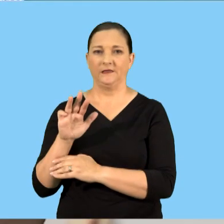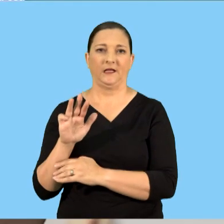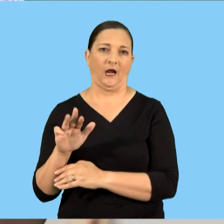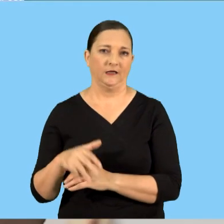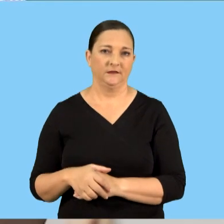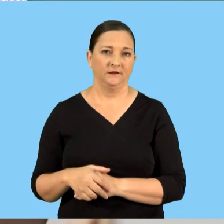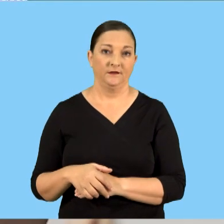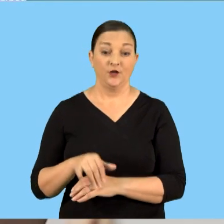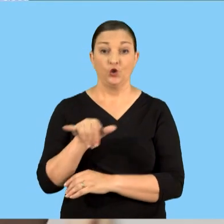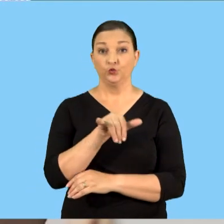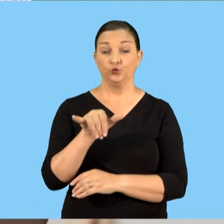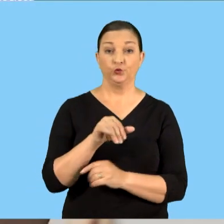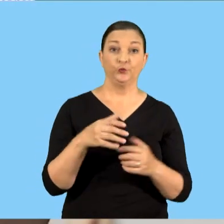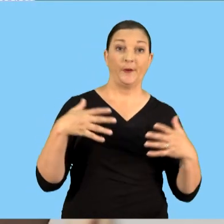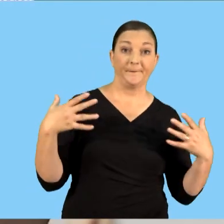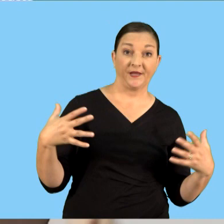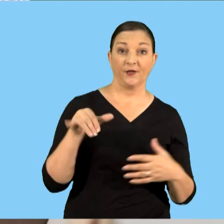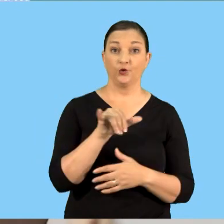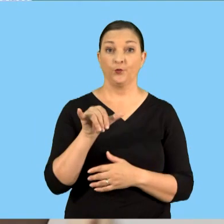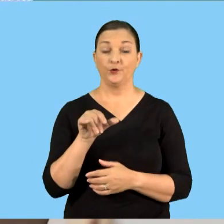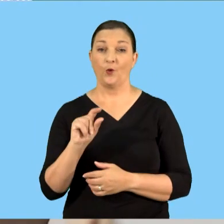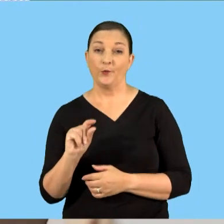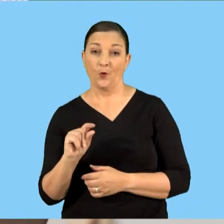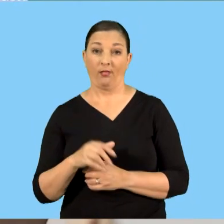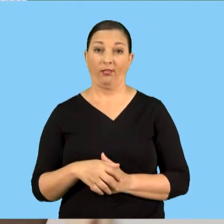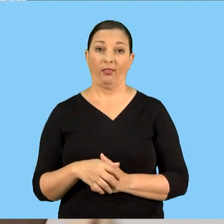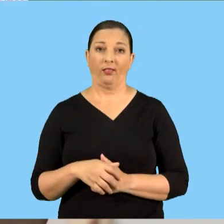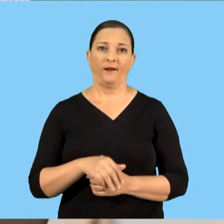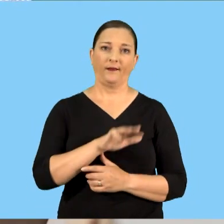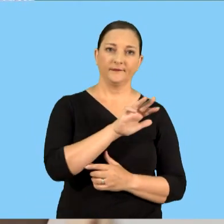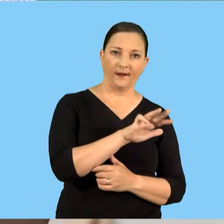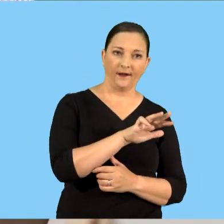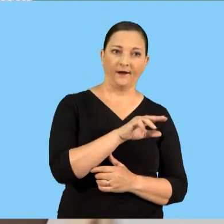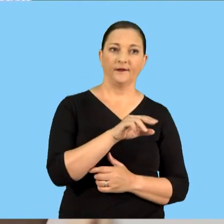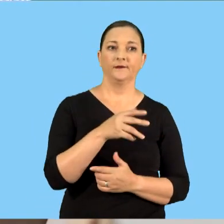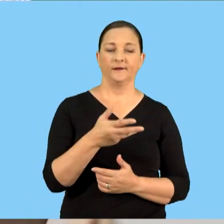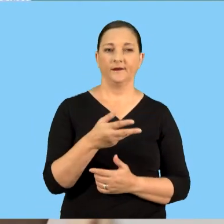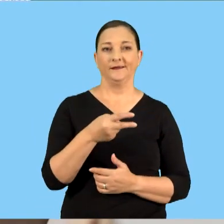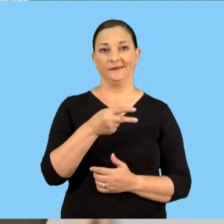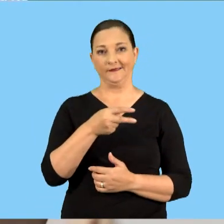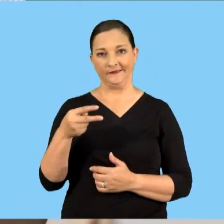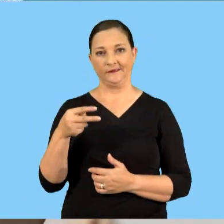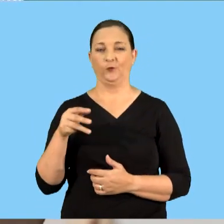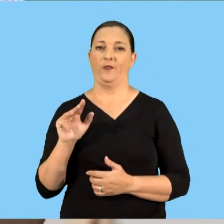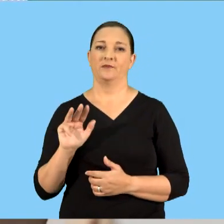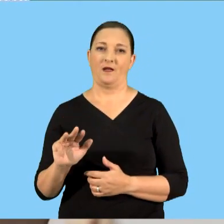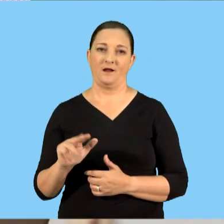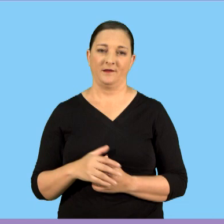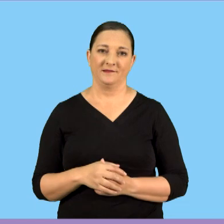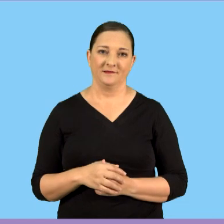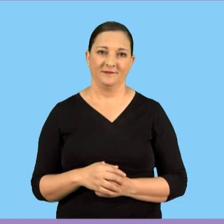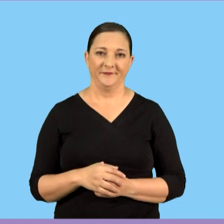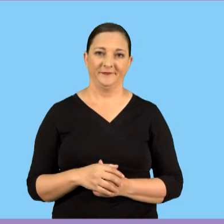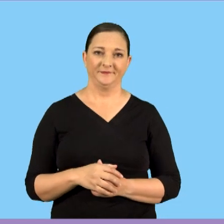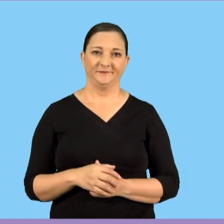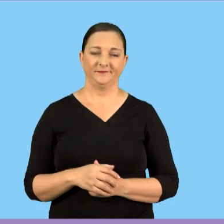still remains 9. So which one is bigger, which one is smaller? Because we have 9 on the one side and we have 9 on the other side,